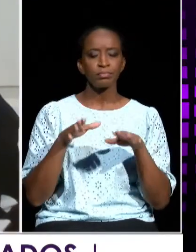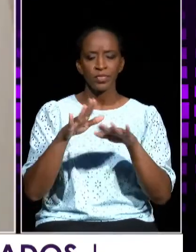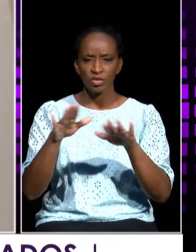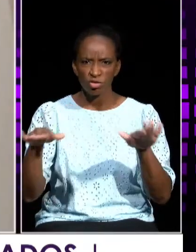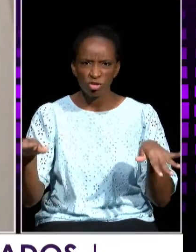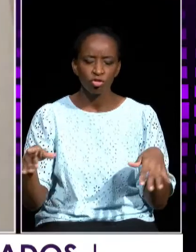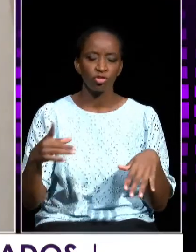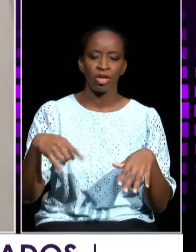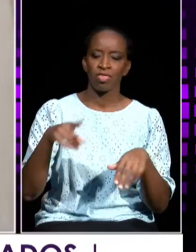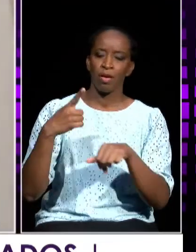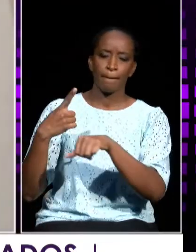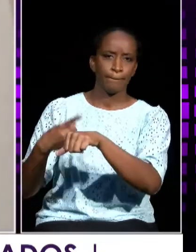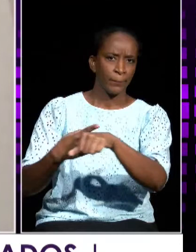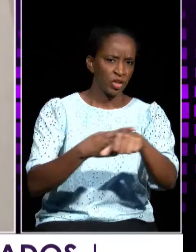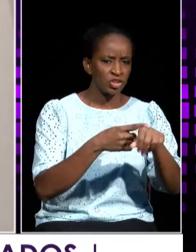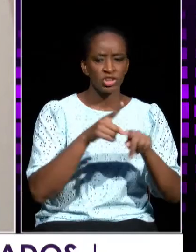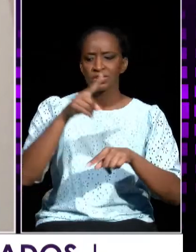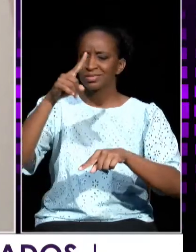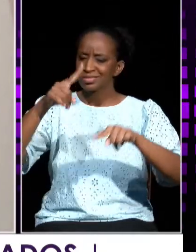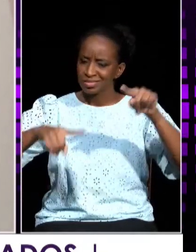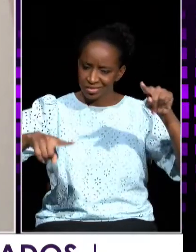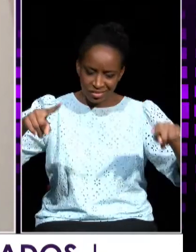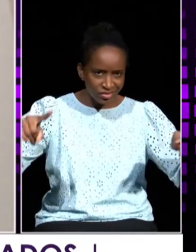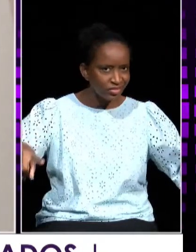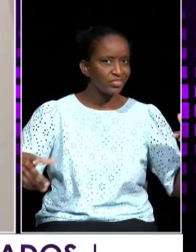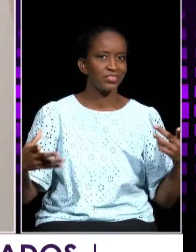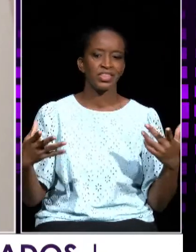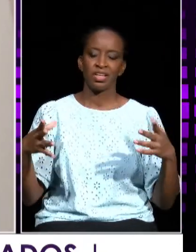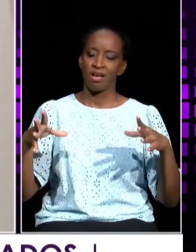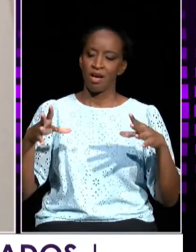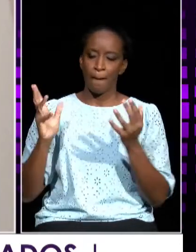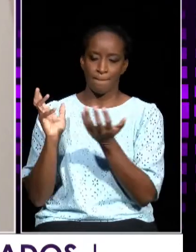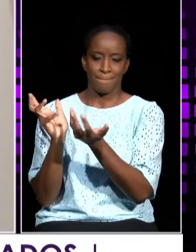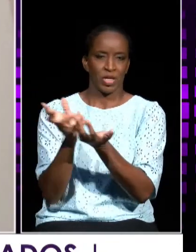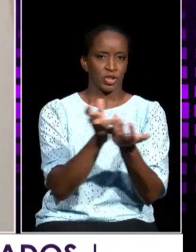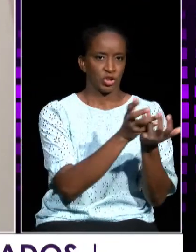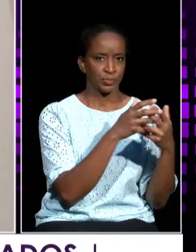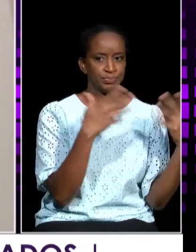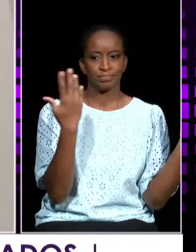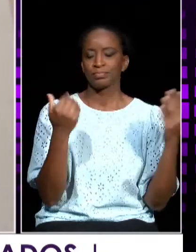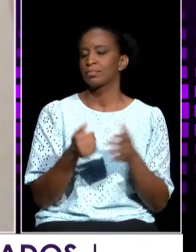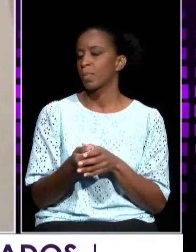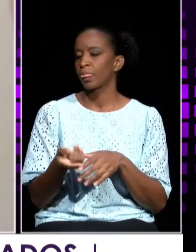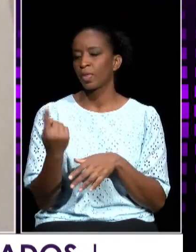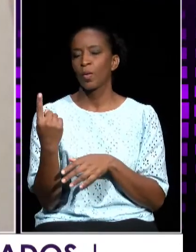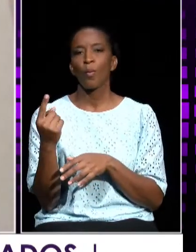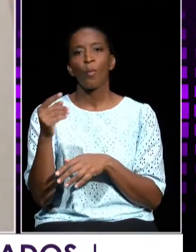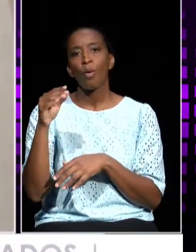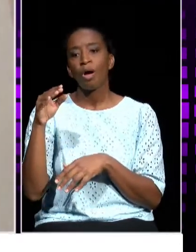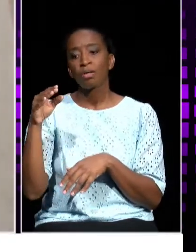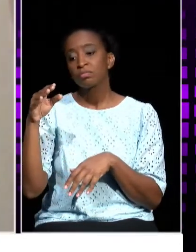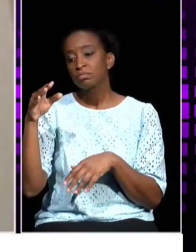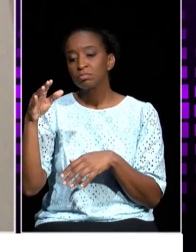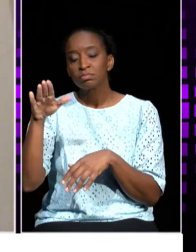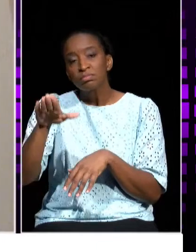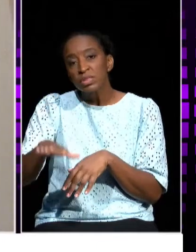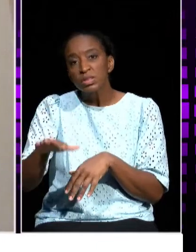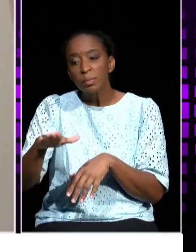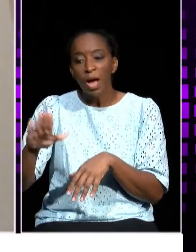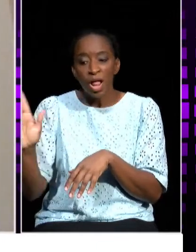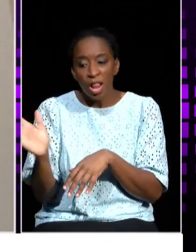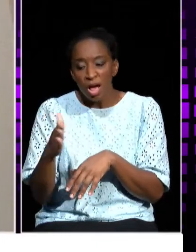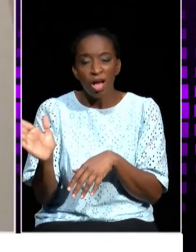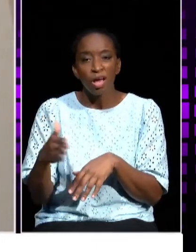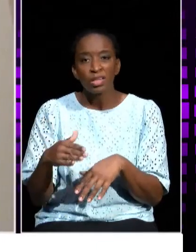differently, because somebody getting lashes, that might not do them anything, or eventually they